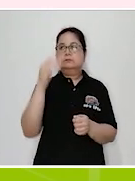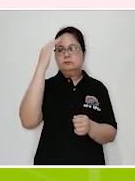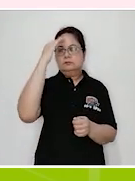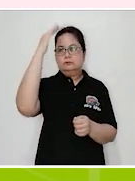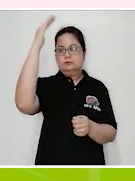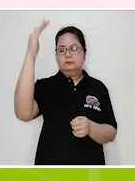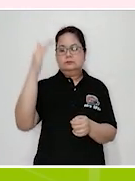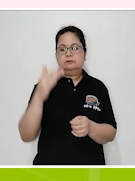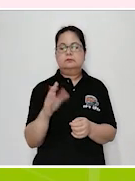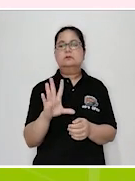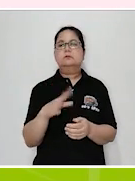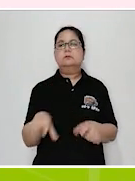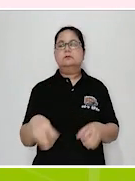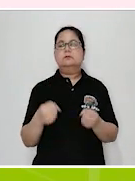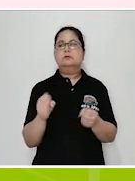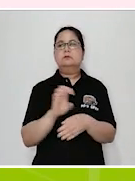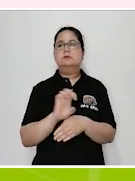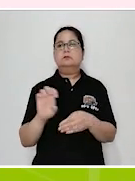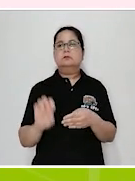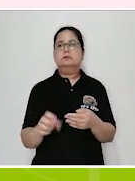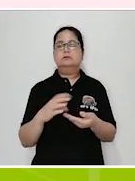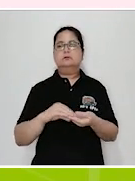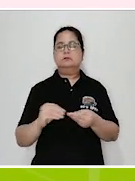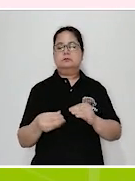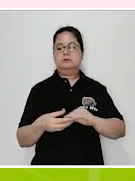How did the story end?